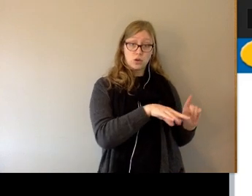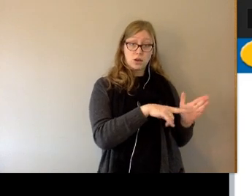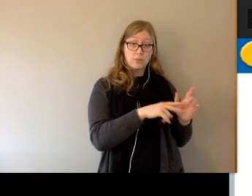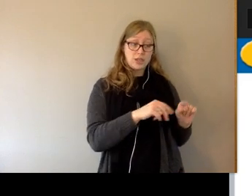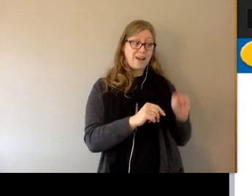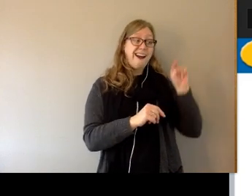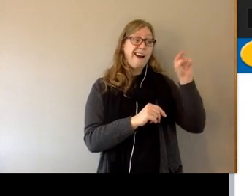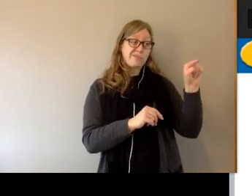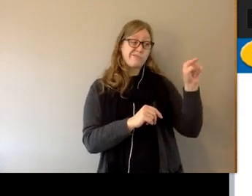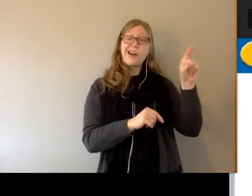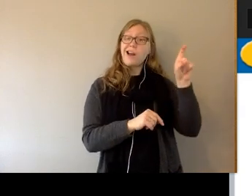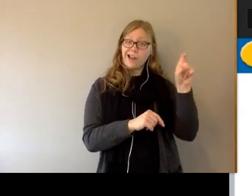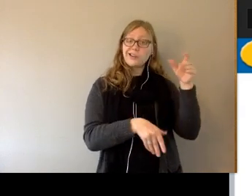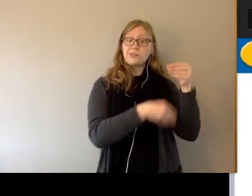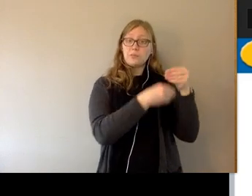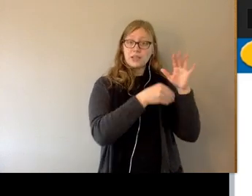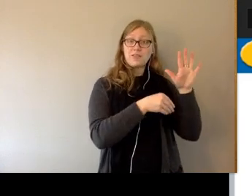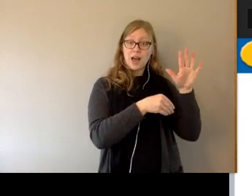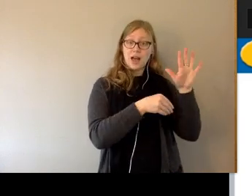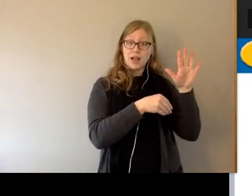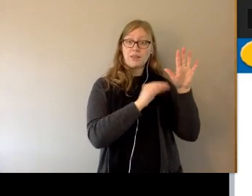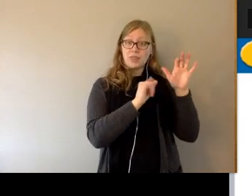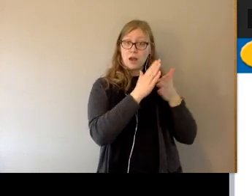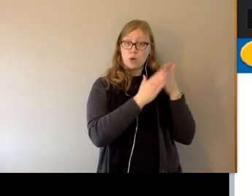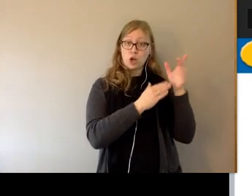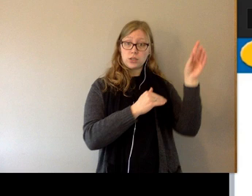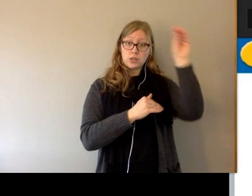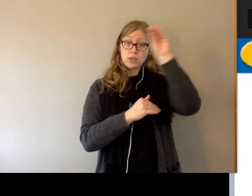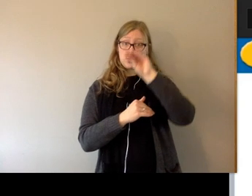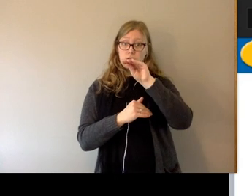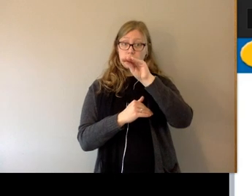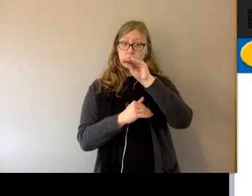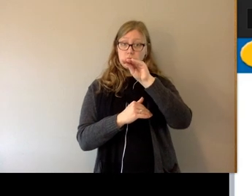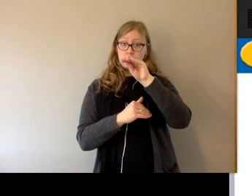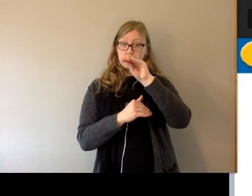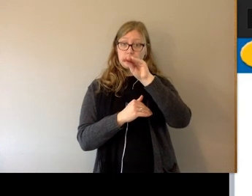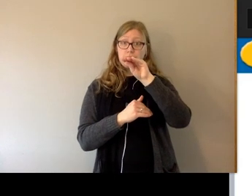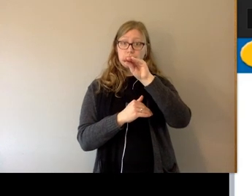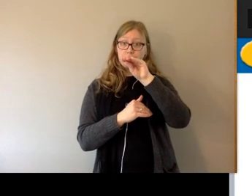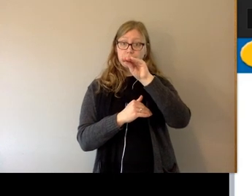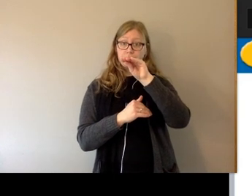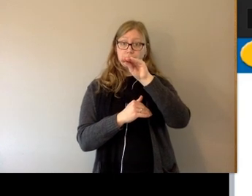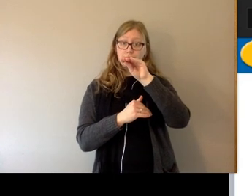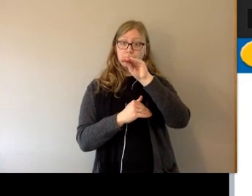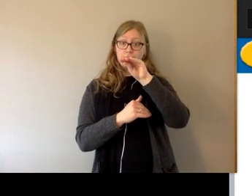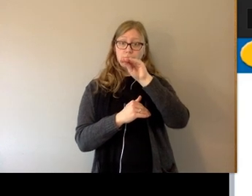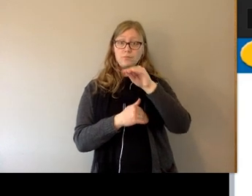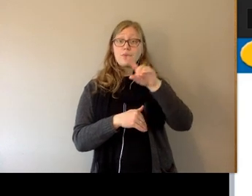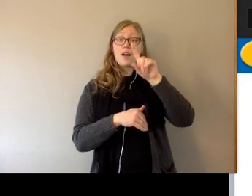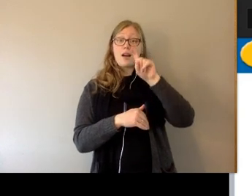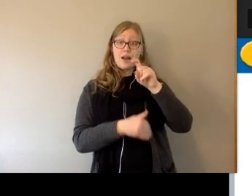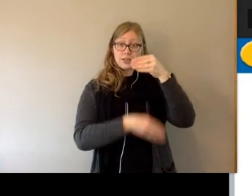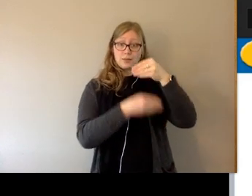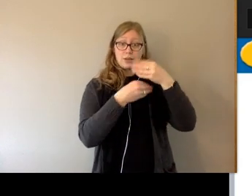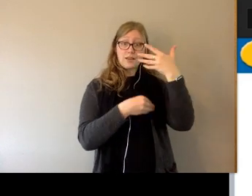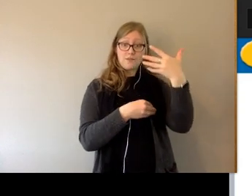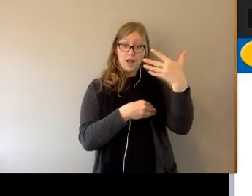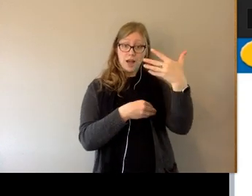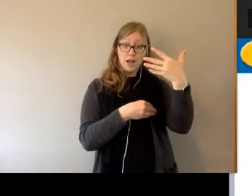go with this part, the x plus 5 next. So then I'm going to say, okay, 40 is to 32 as x plus